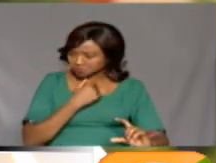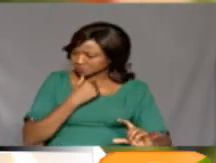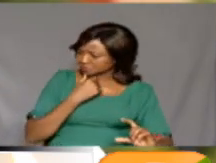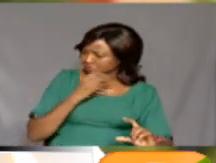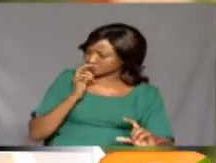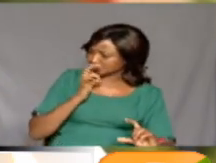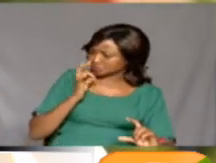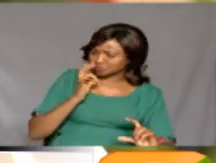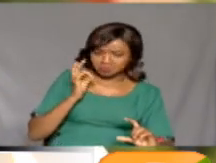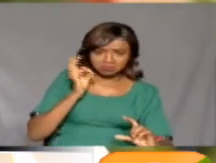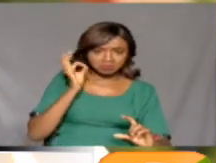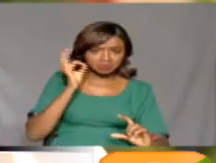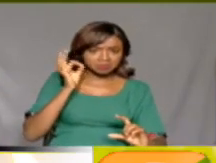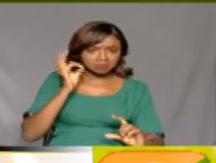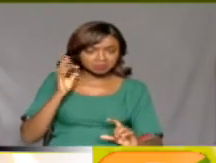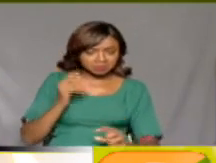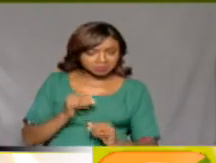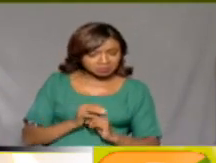to ask,